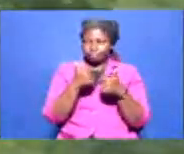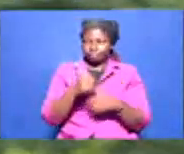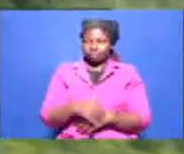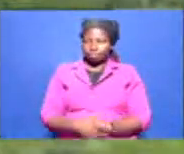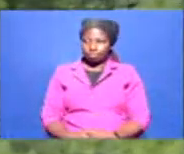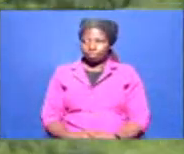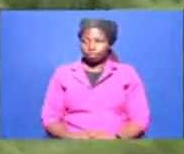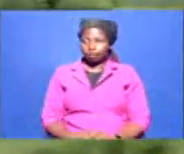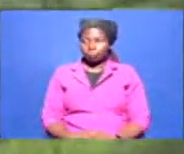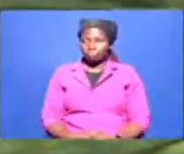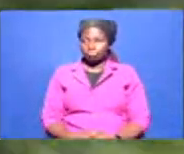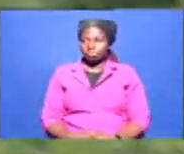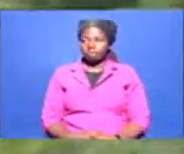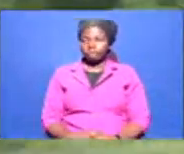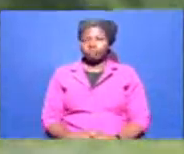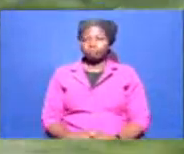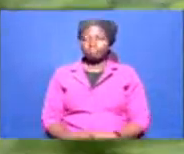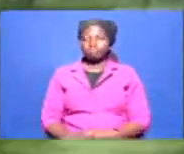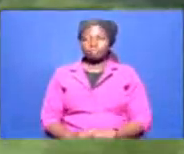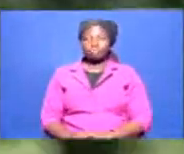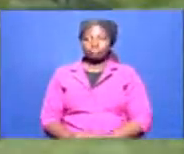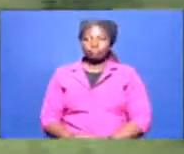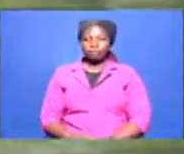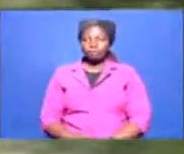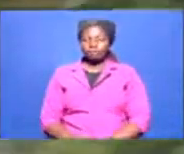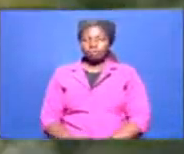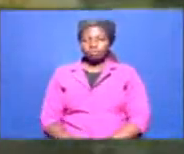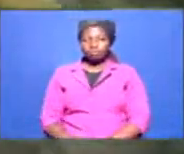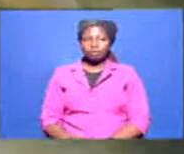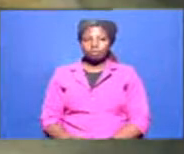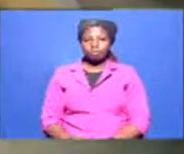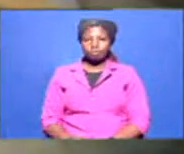Things in the county of Baringo.